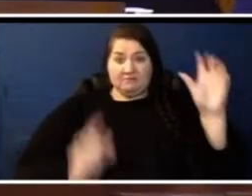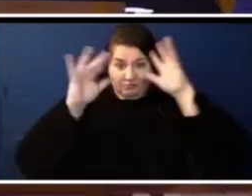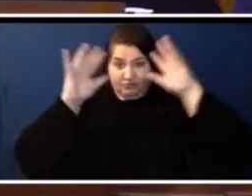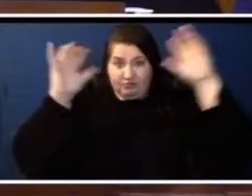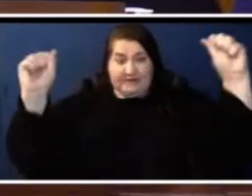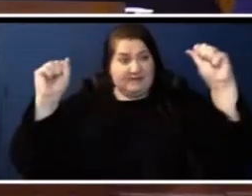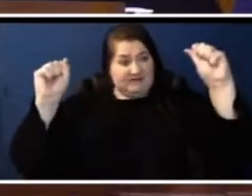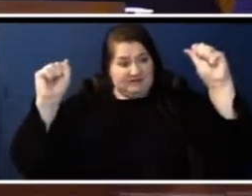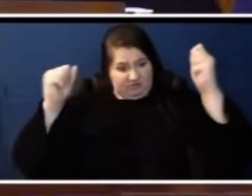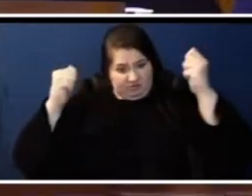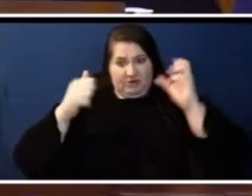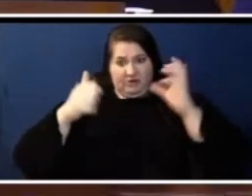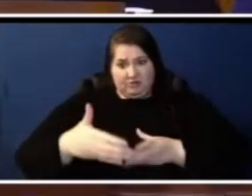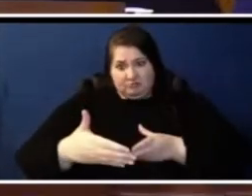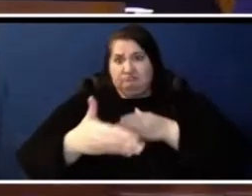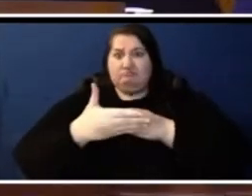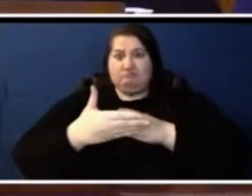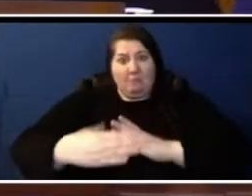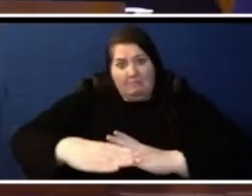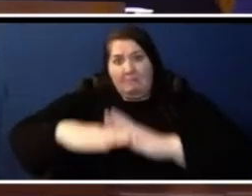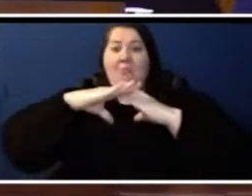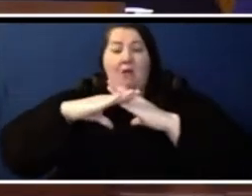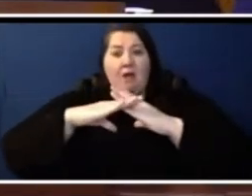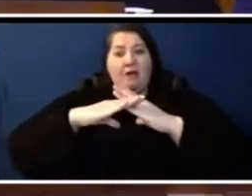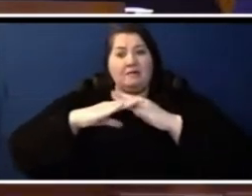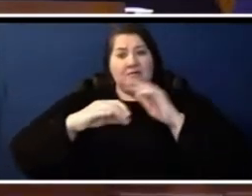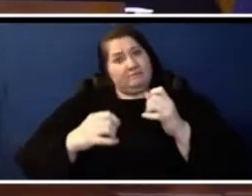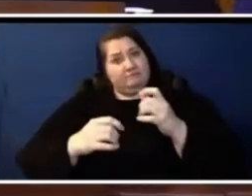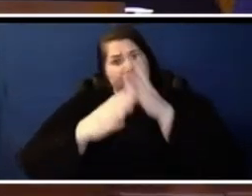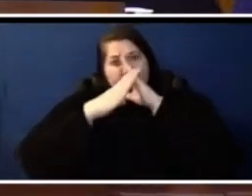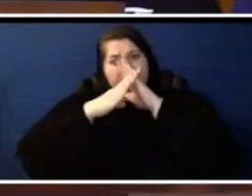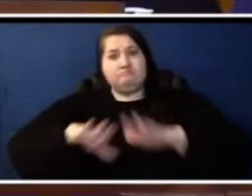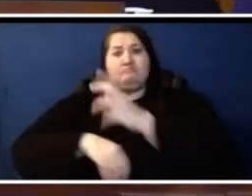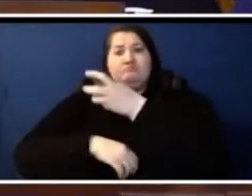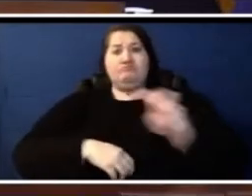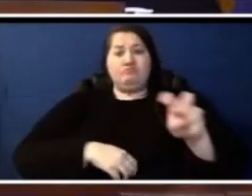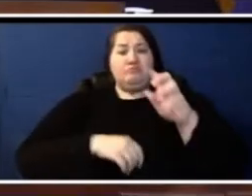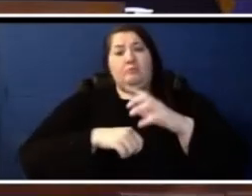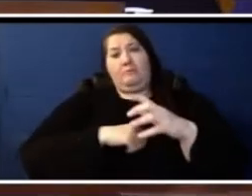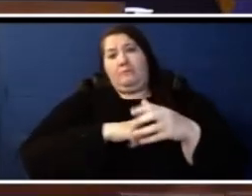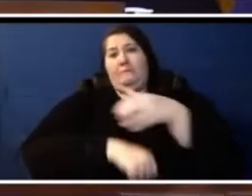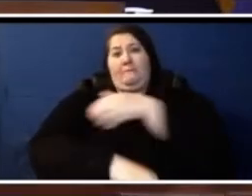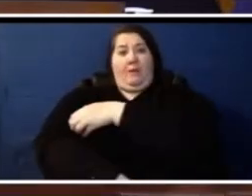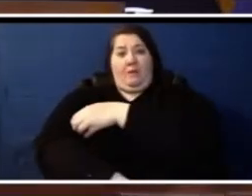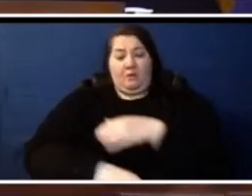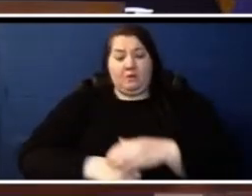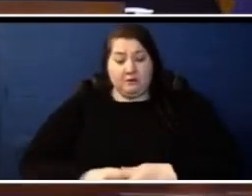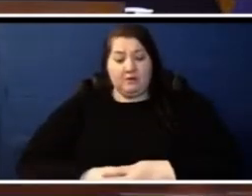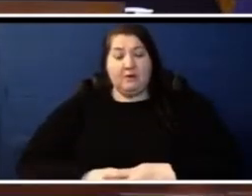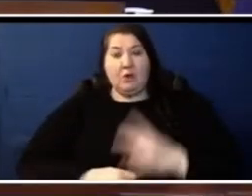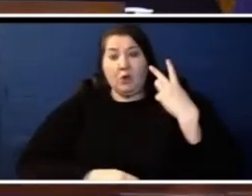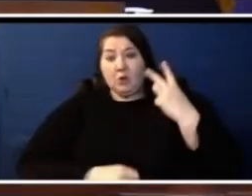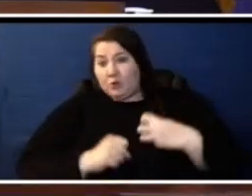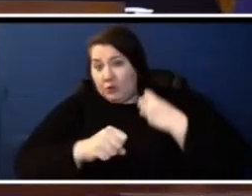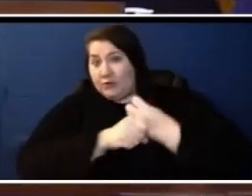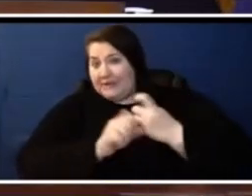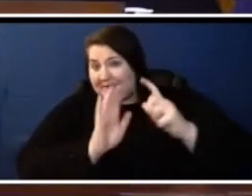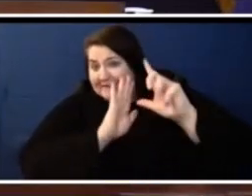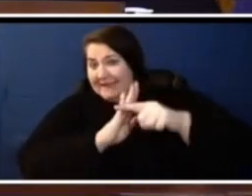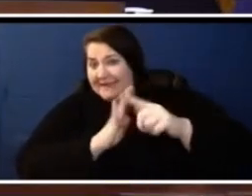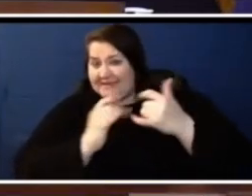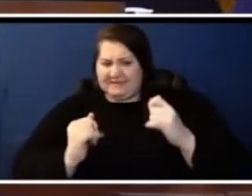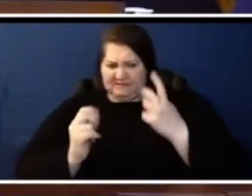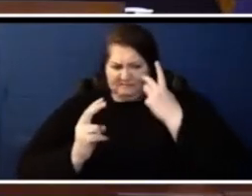the transfer of power. I believe nearly 2 years later, this is still a time of reflection